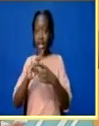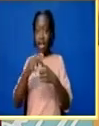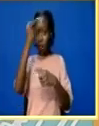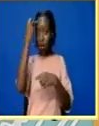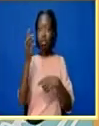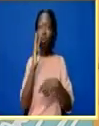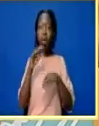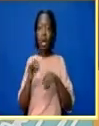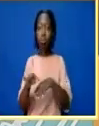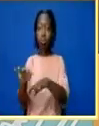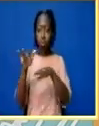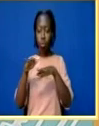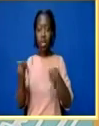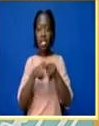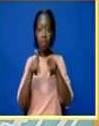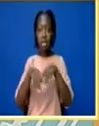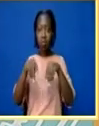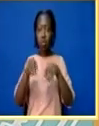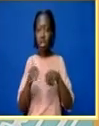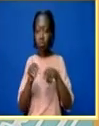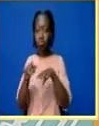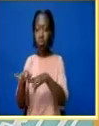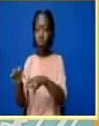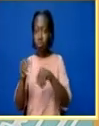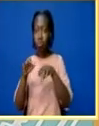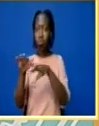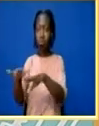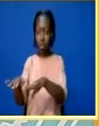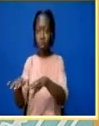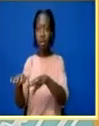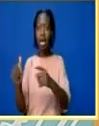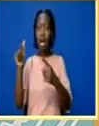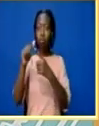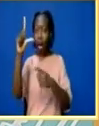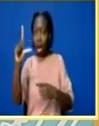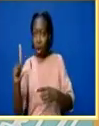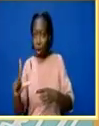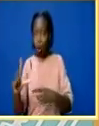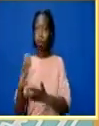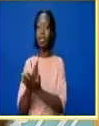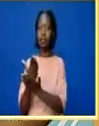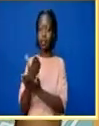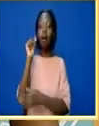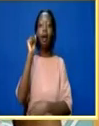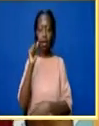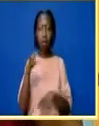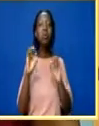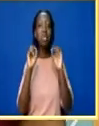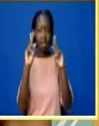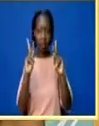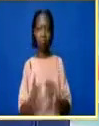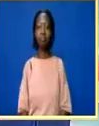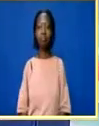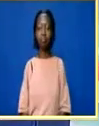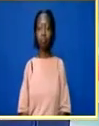the soil is transported. It is carried away to a lower level. Exactly. Right? Okay.